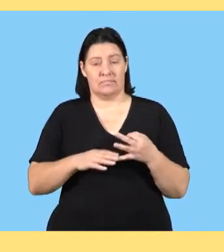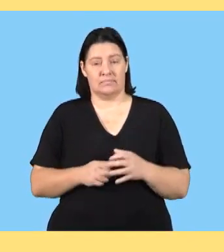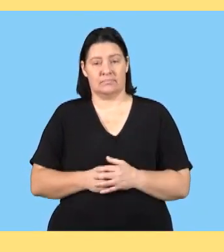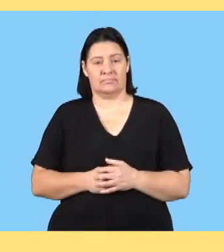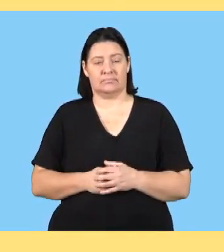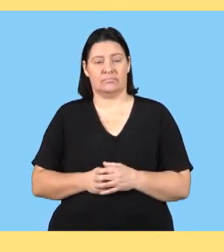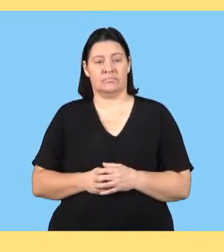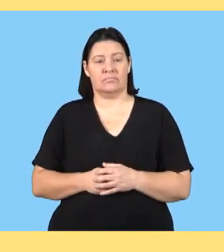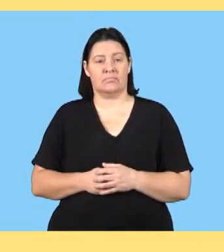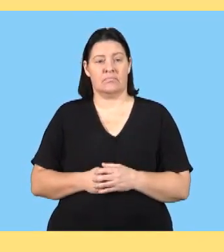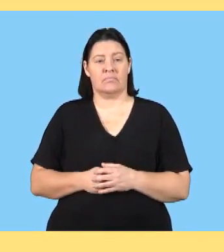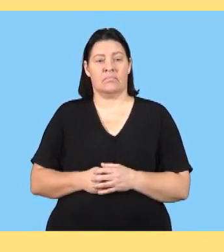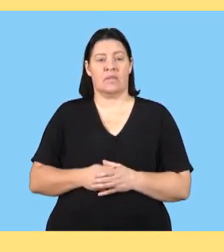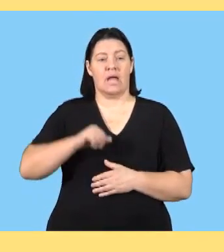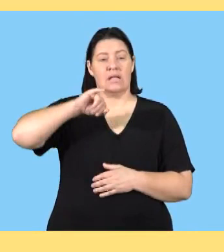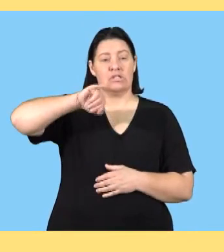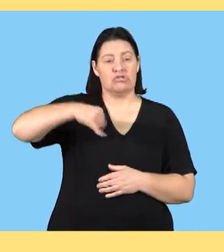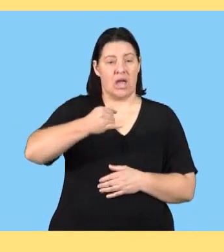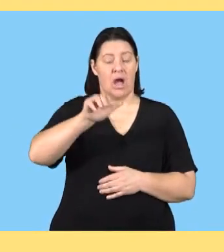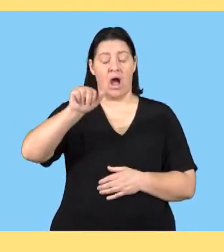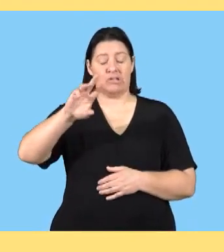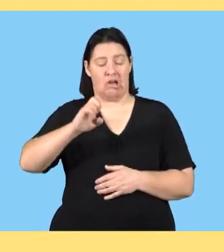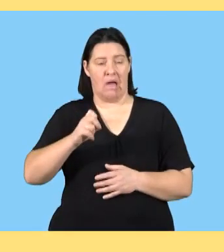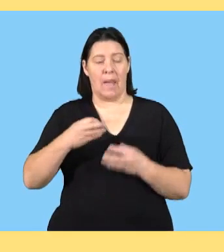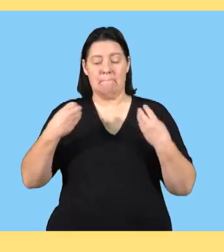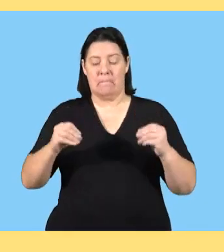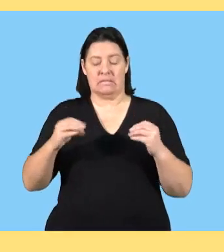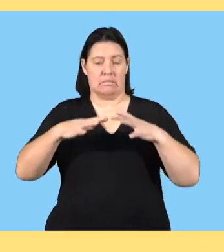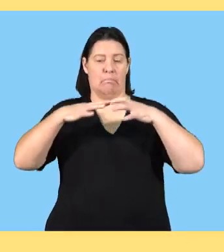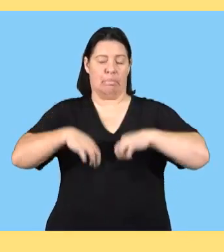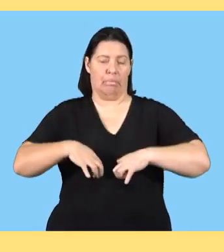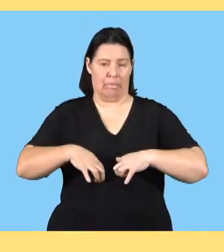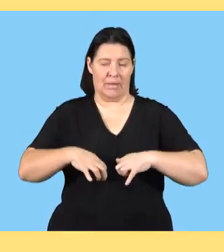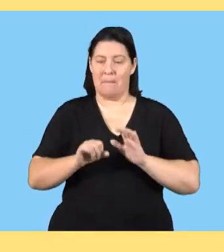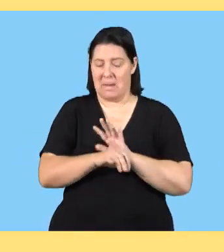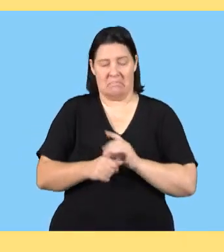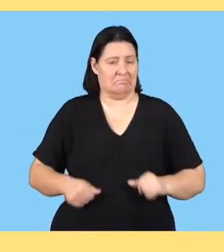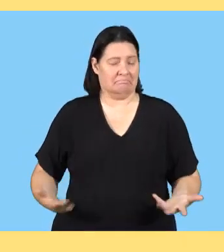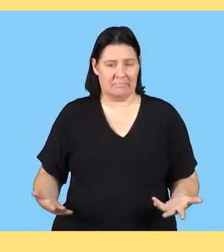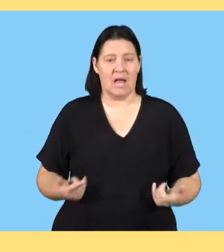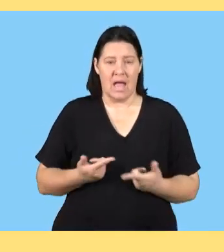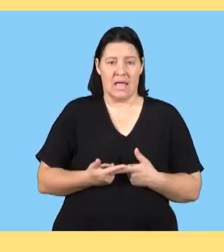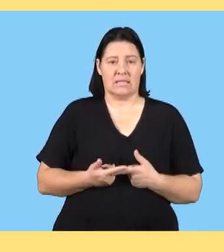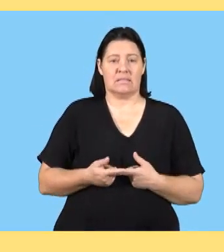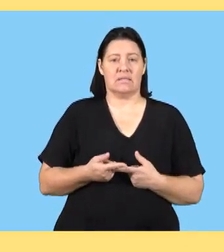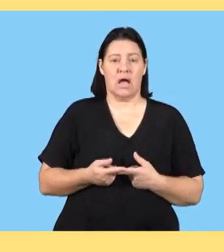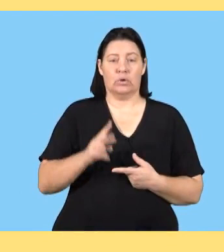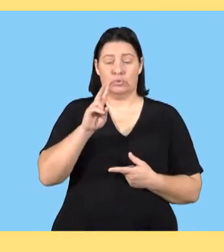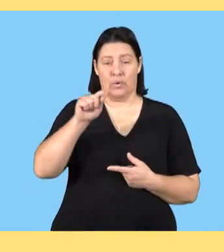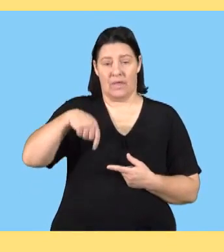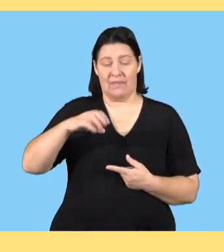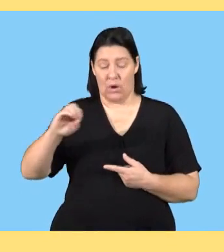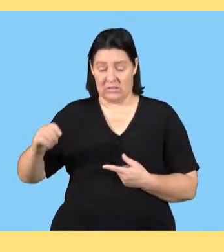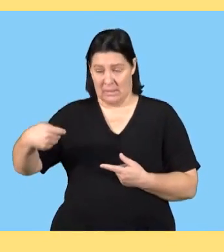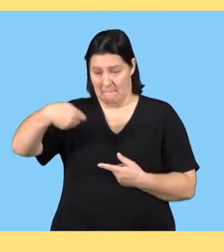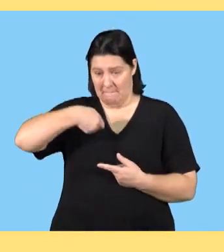reads, J. Archer was declared insolvent. His outstanding balance was 2,000. This